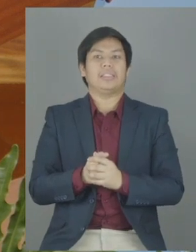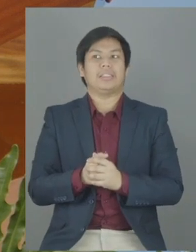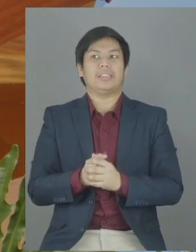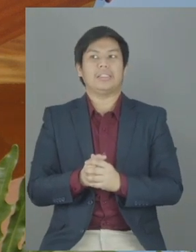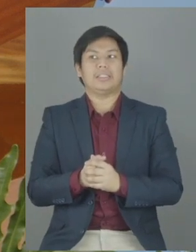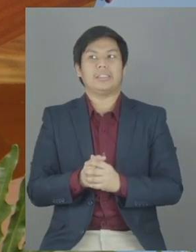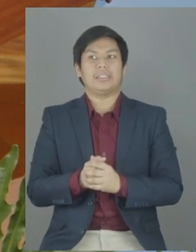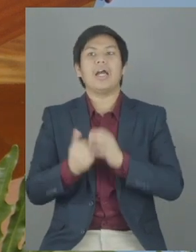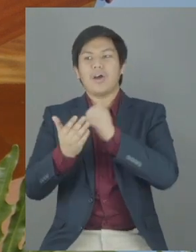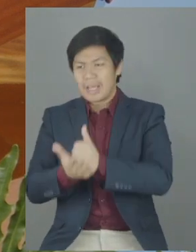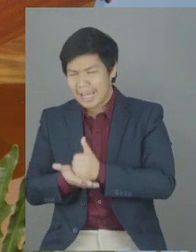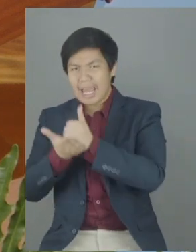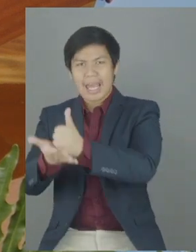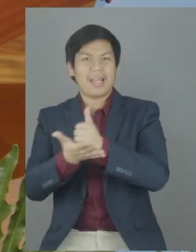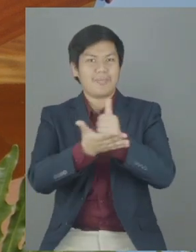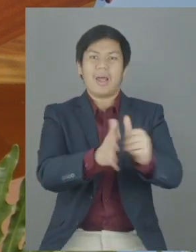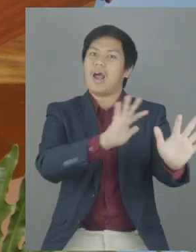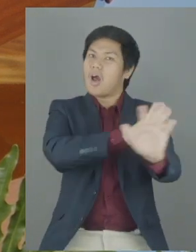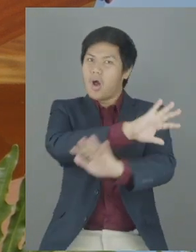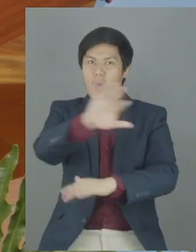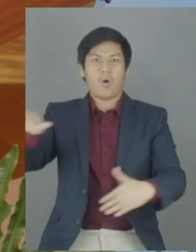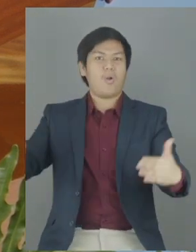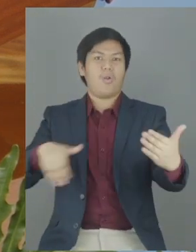That is hospitality.